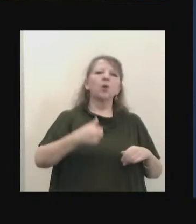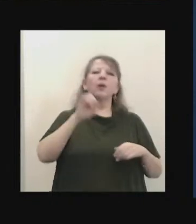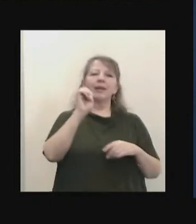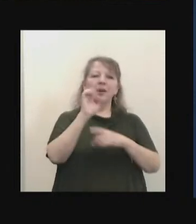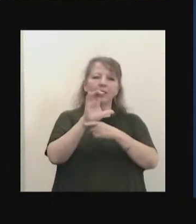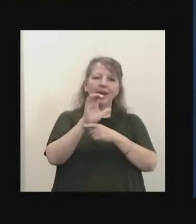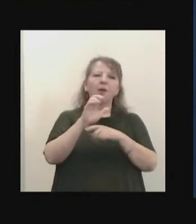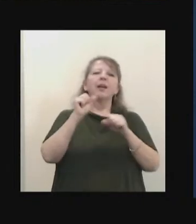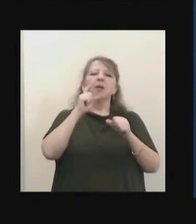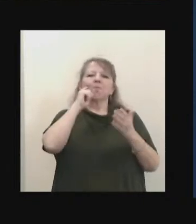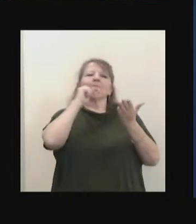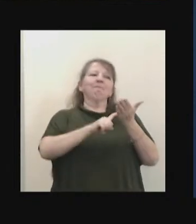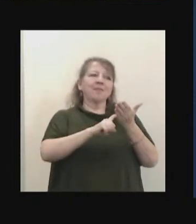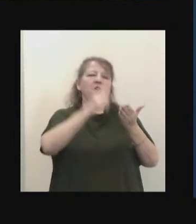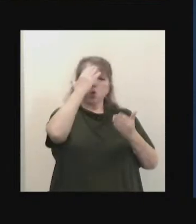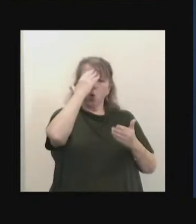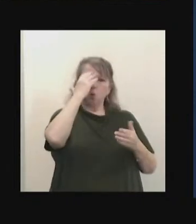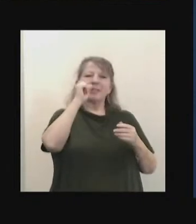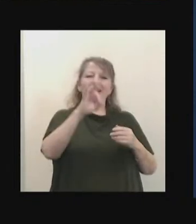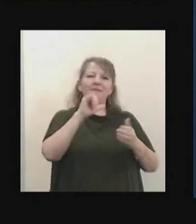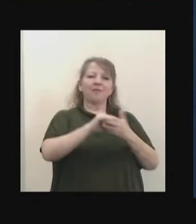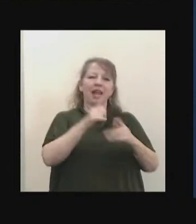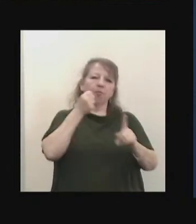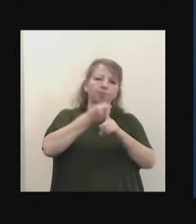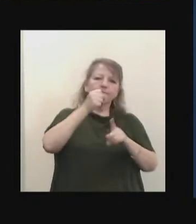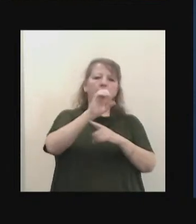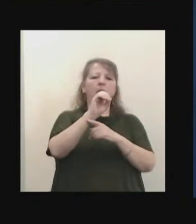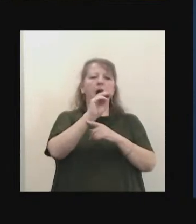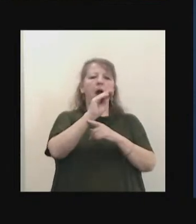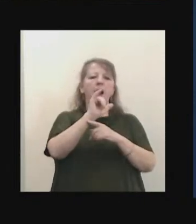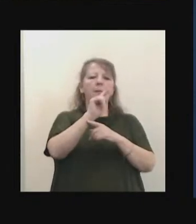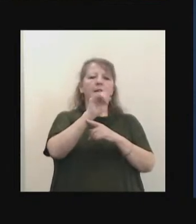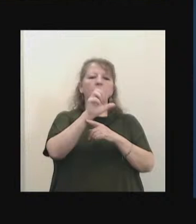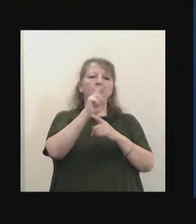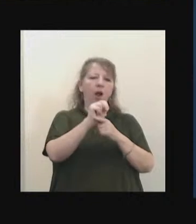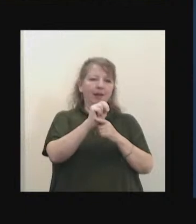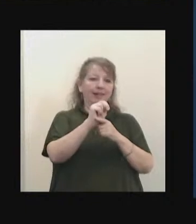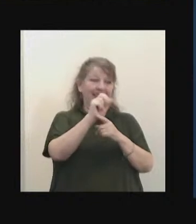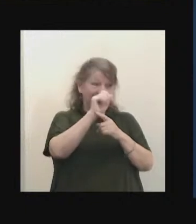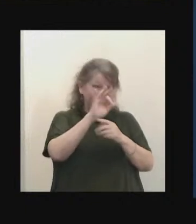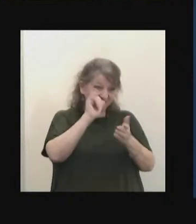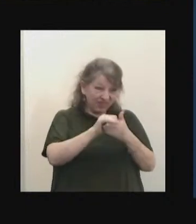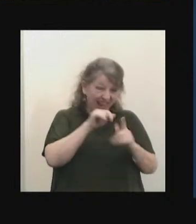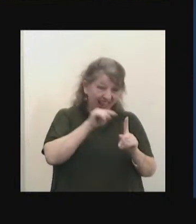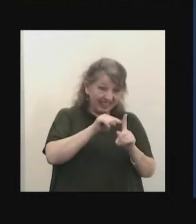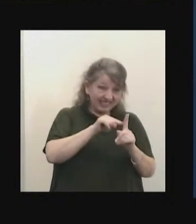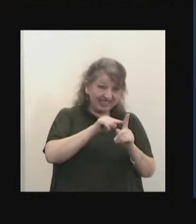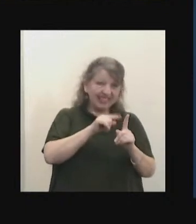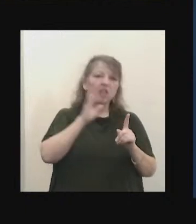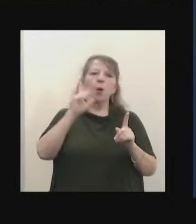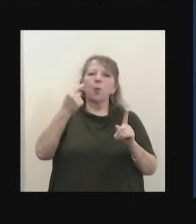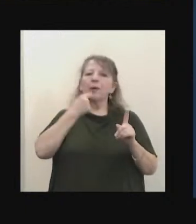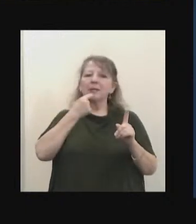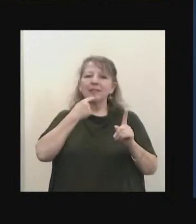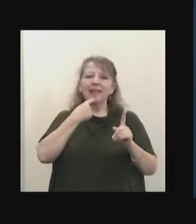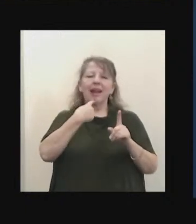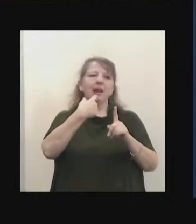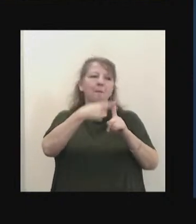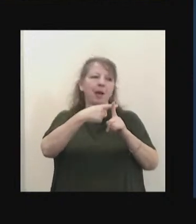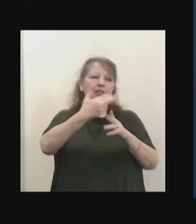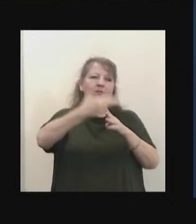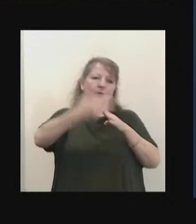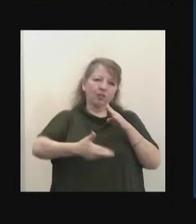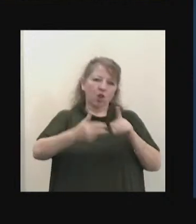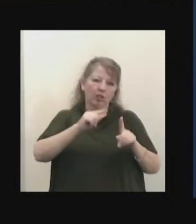detect the Omicron variant. So if people are infected with that variant, they will have a positive PCR test if the test is done